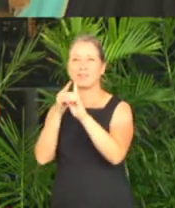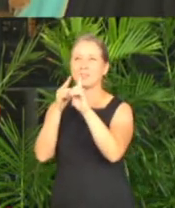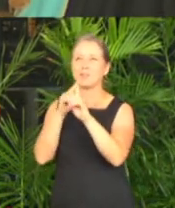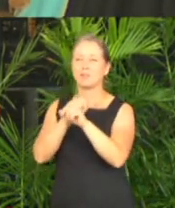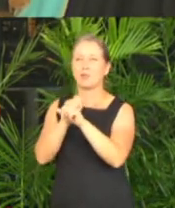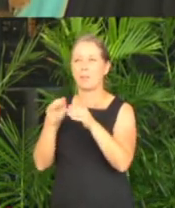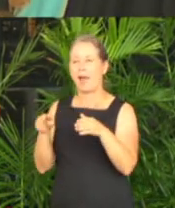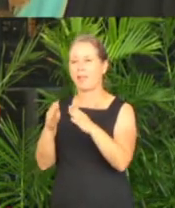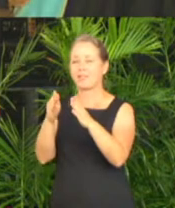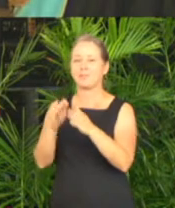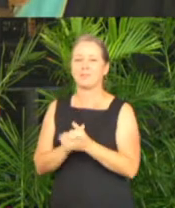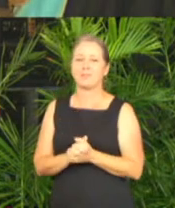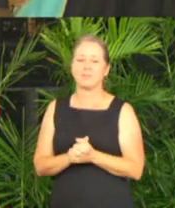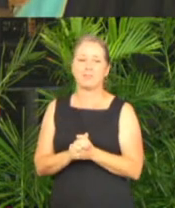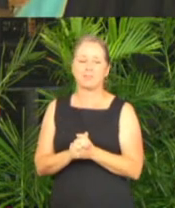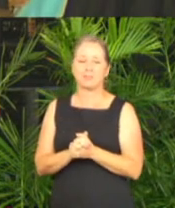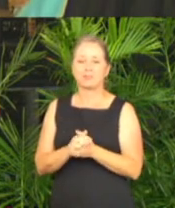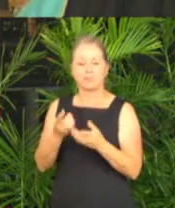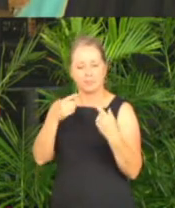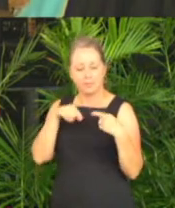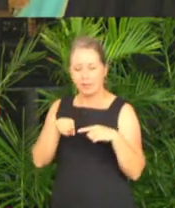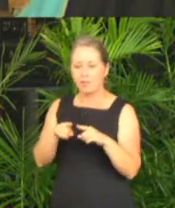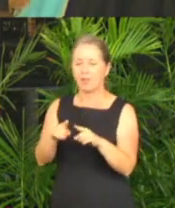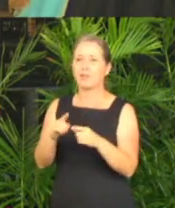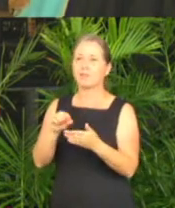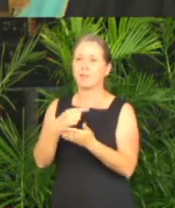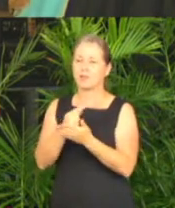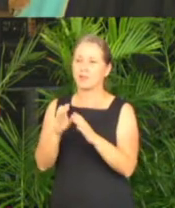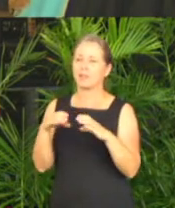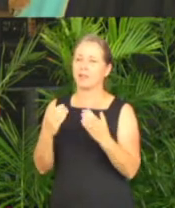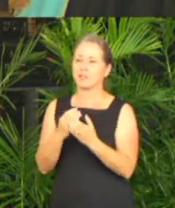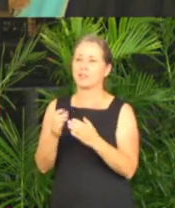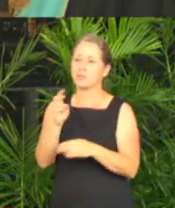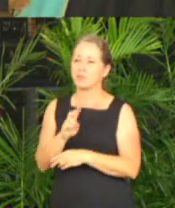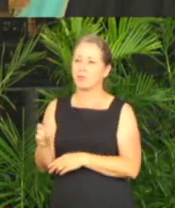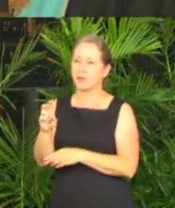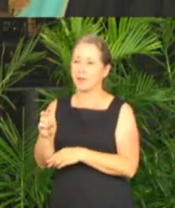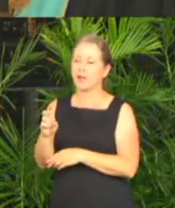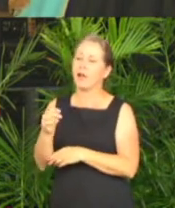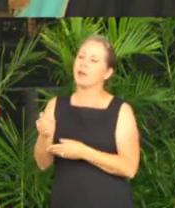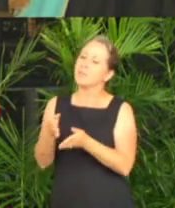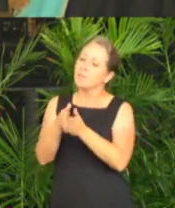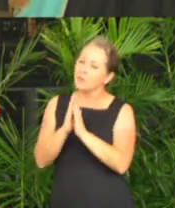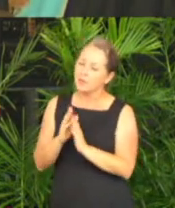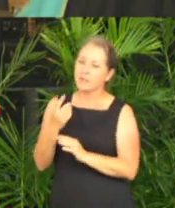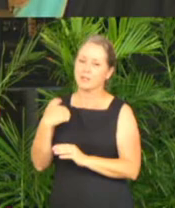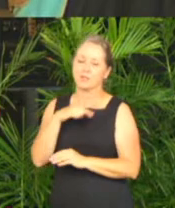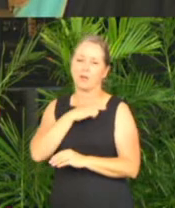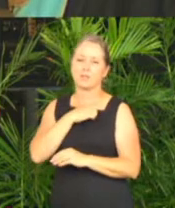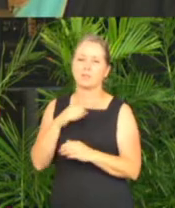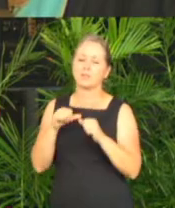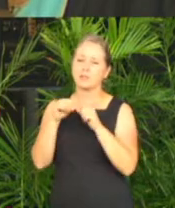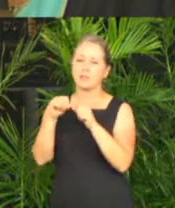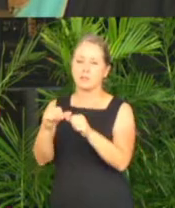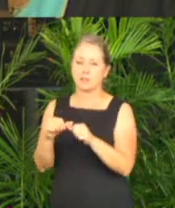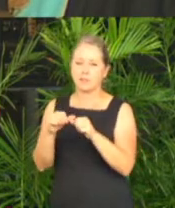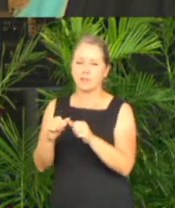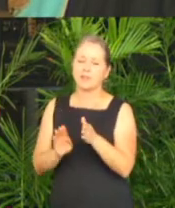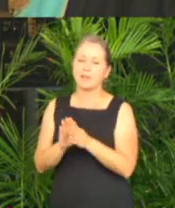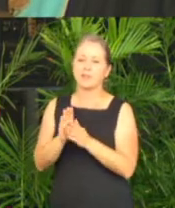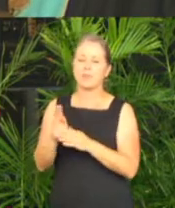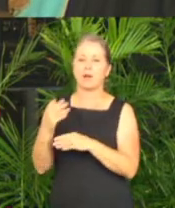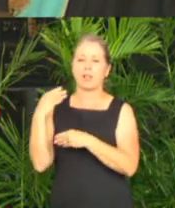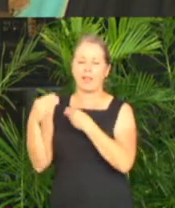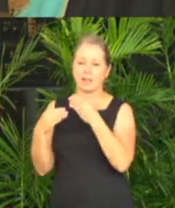paths. Along our graduating class's journey, I implore each of us to continuously develop our